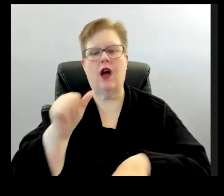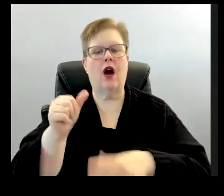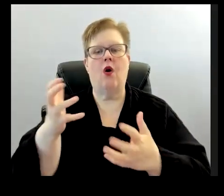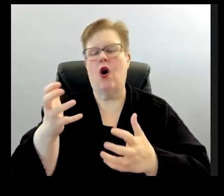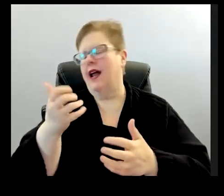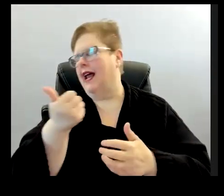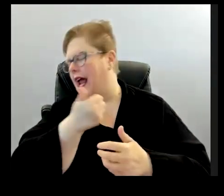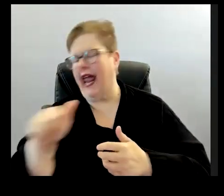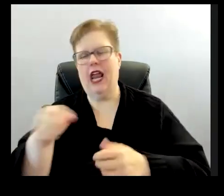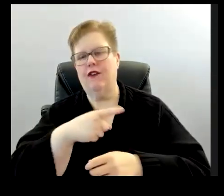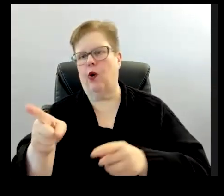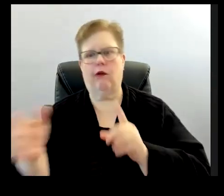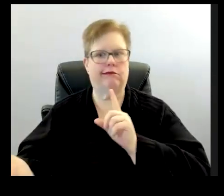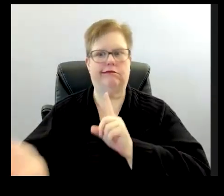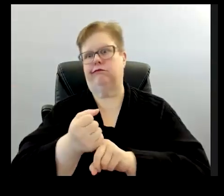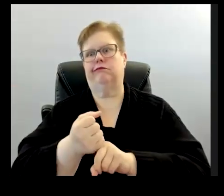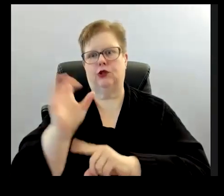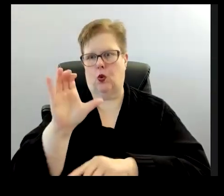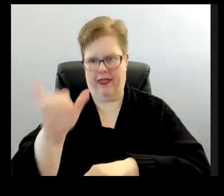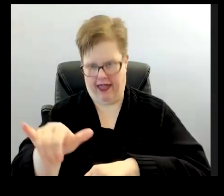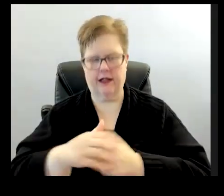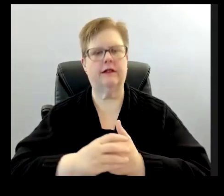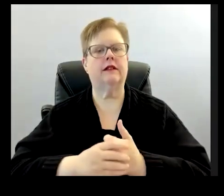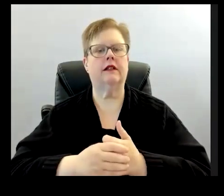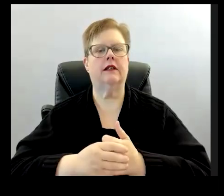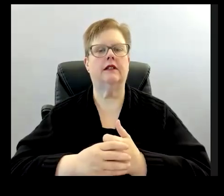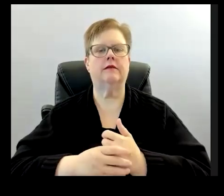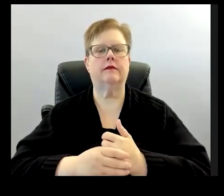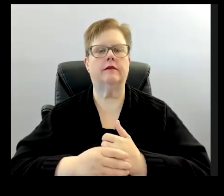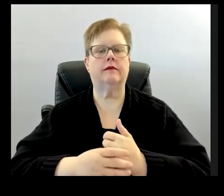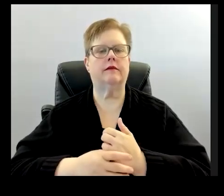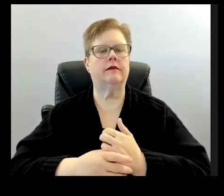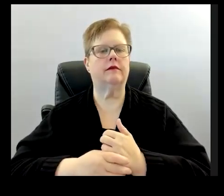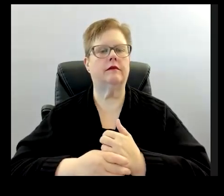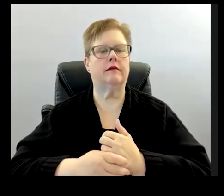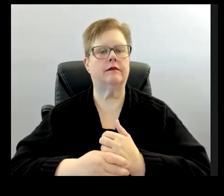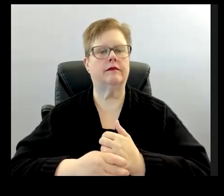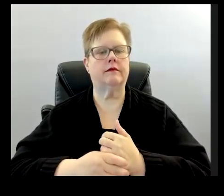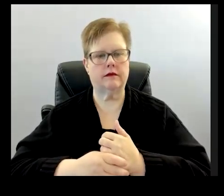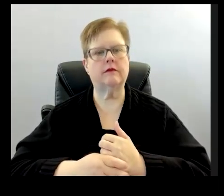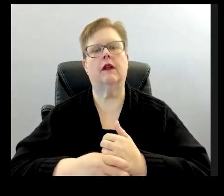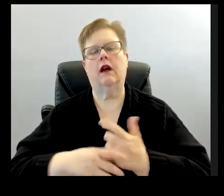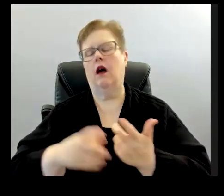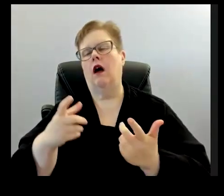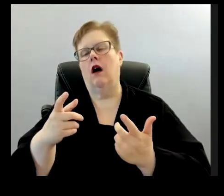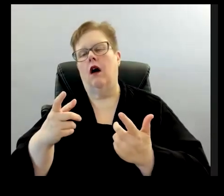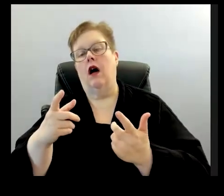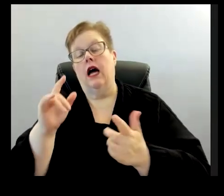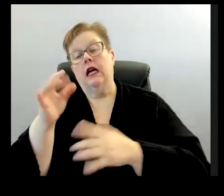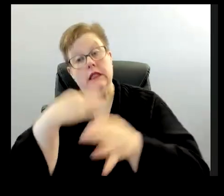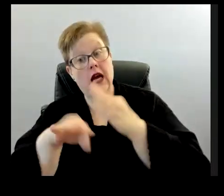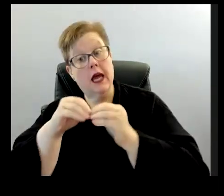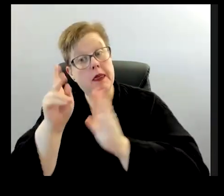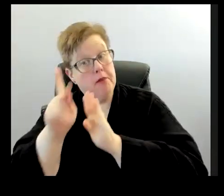of you to get caught in that. But a substitute, depending on the policy and the course, is